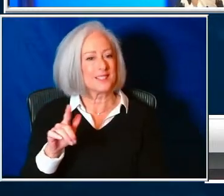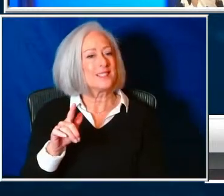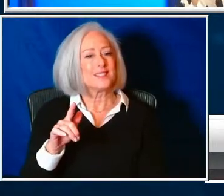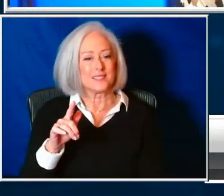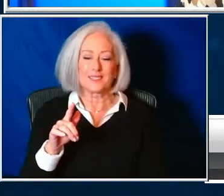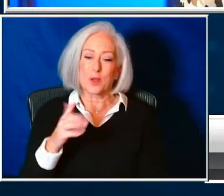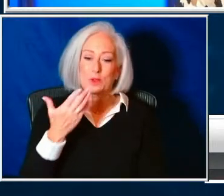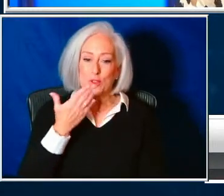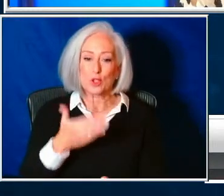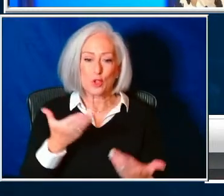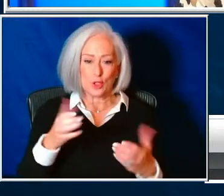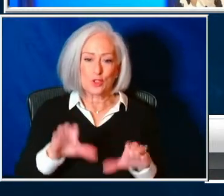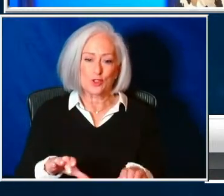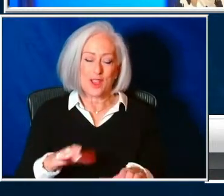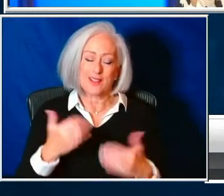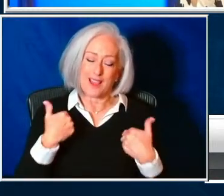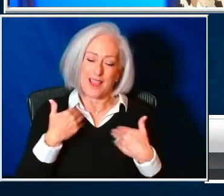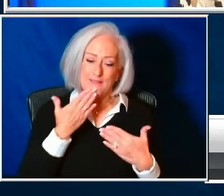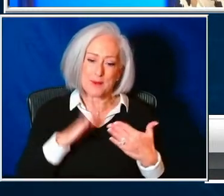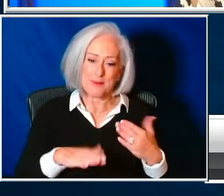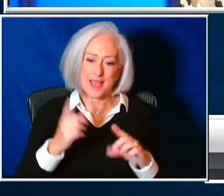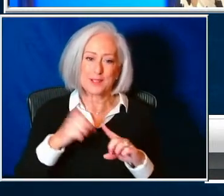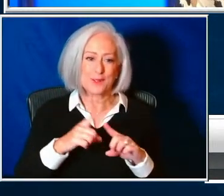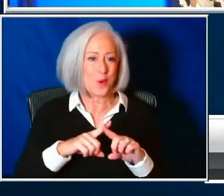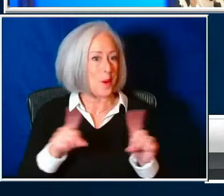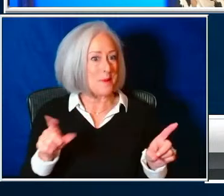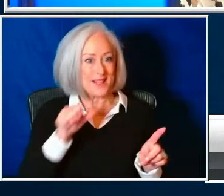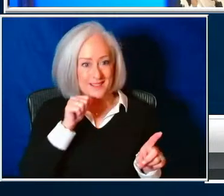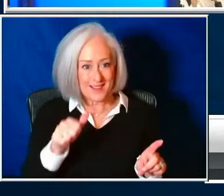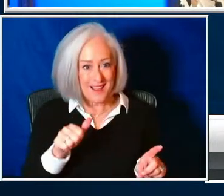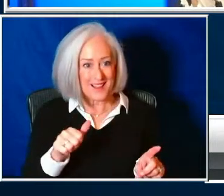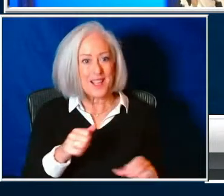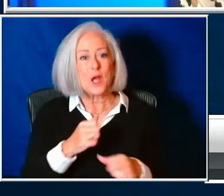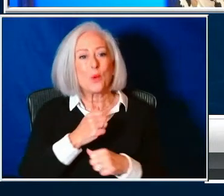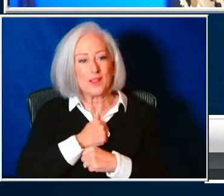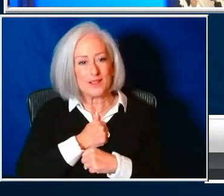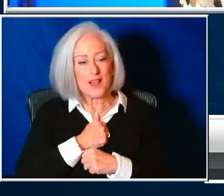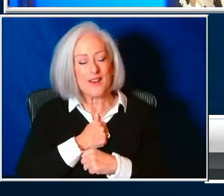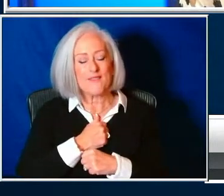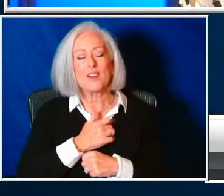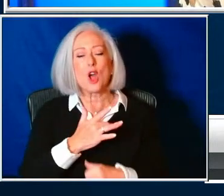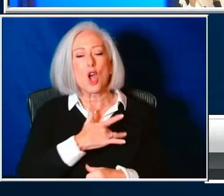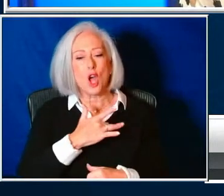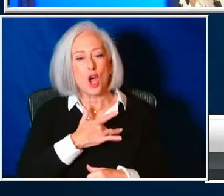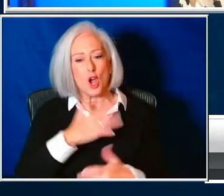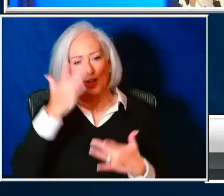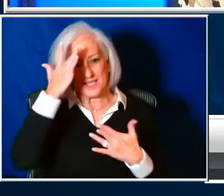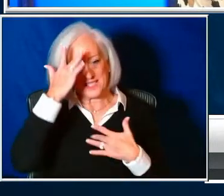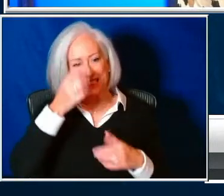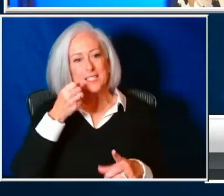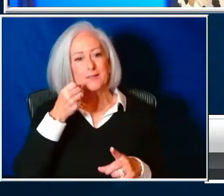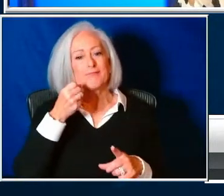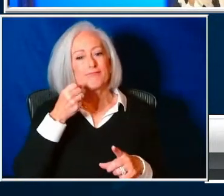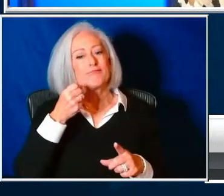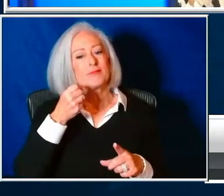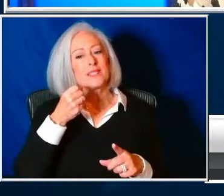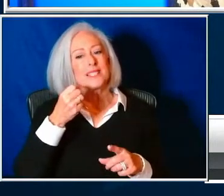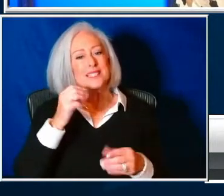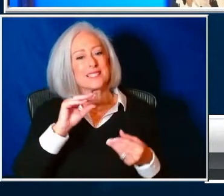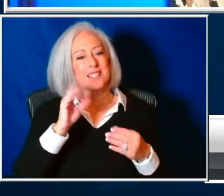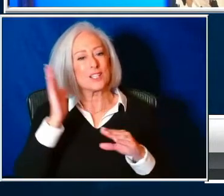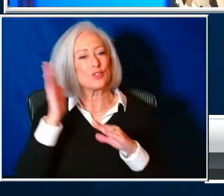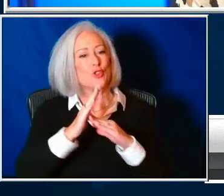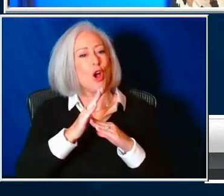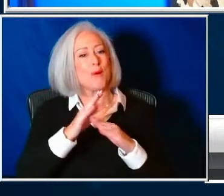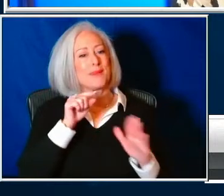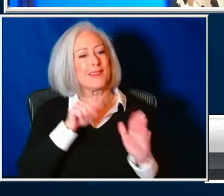So you're right. I love that women, we know that heart disease affects women. It's the #1 killer. So to know that people know about this, and if you are just learning